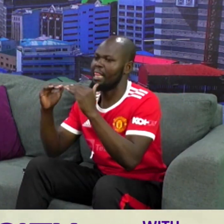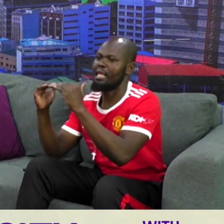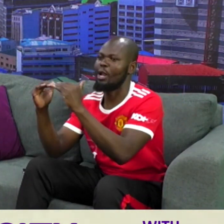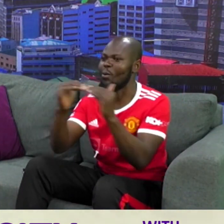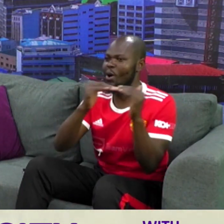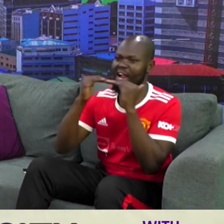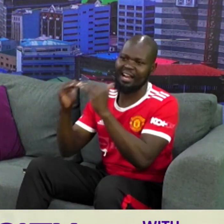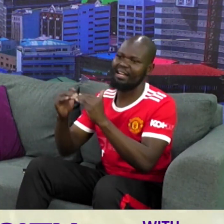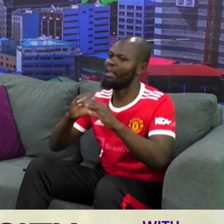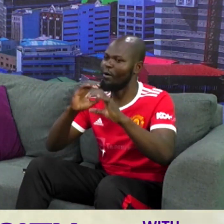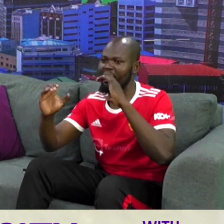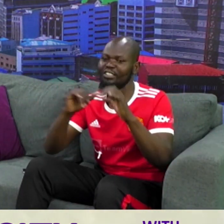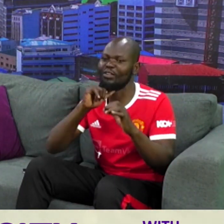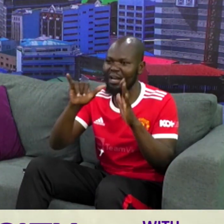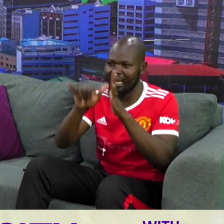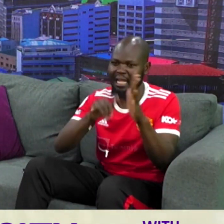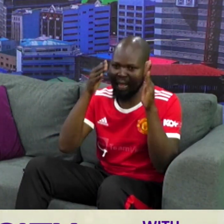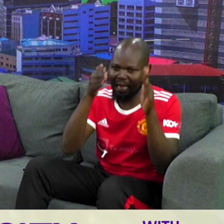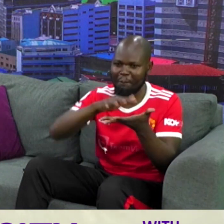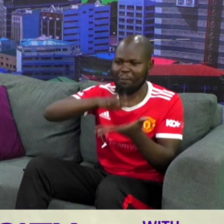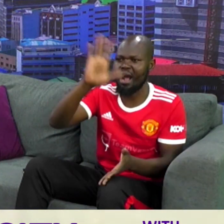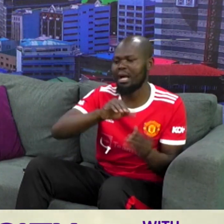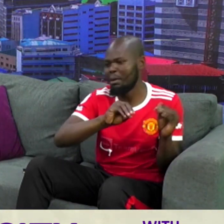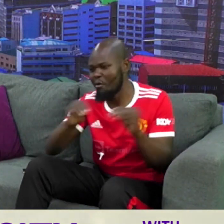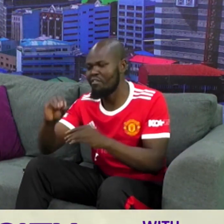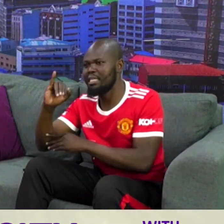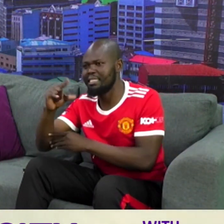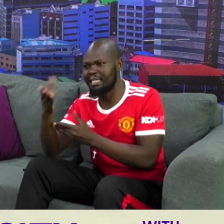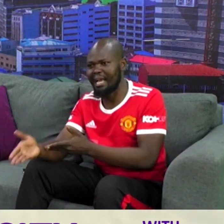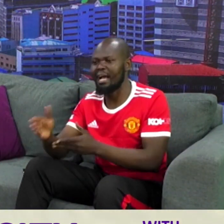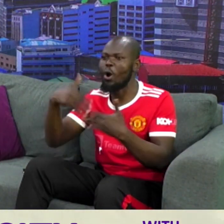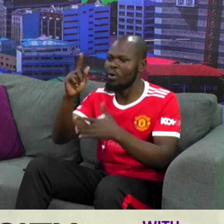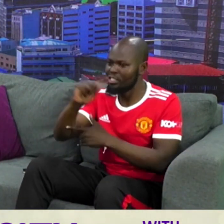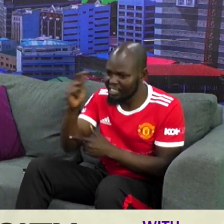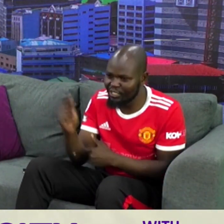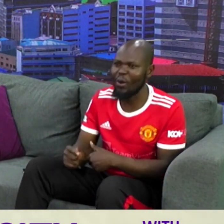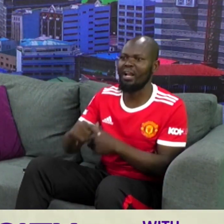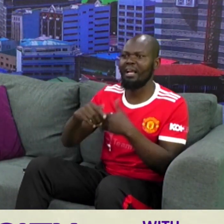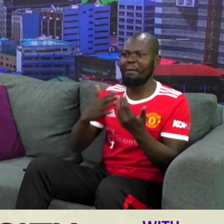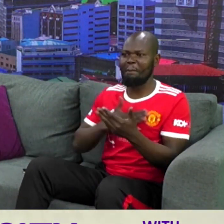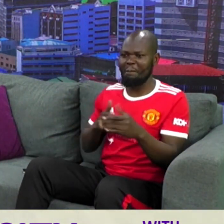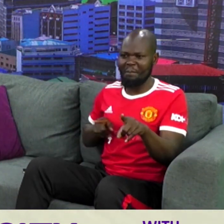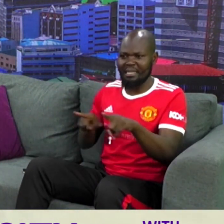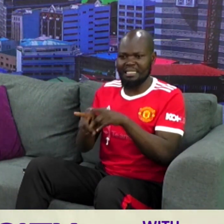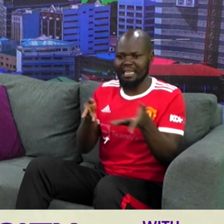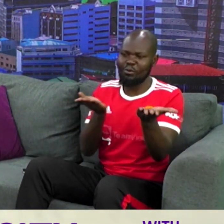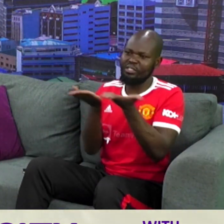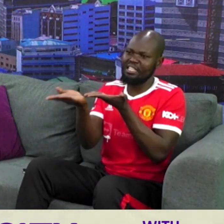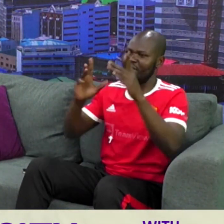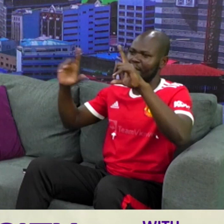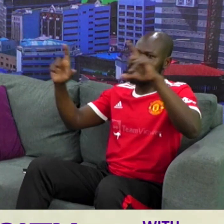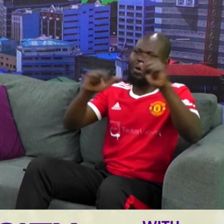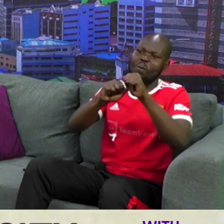We will be very glad and happy, so that you can get in the full communication and the full discussion that is happening here.